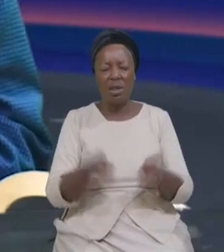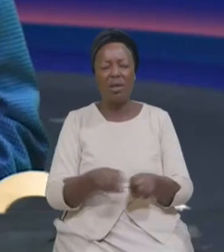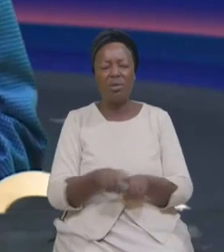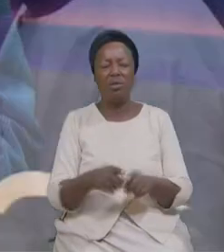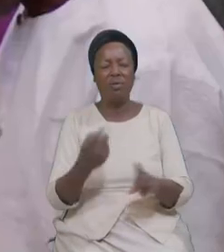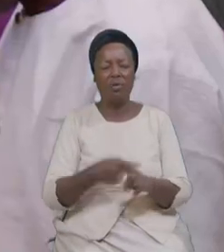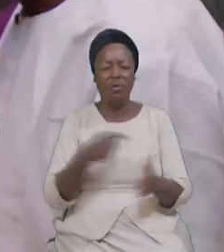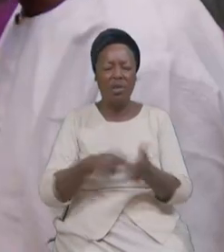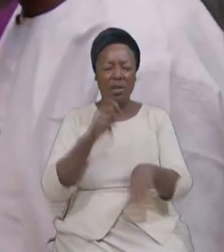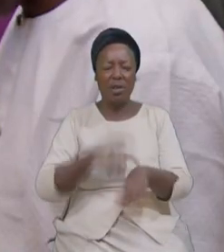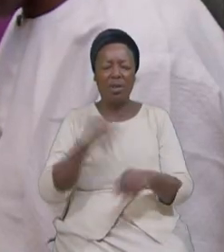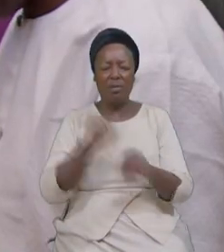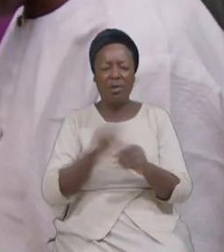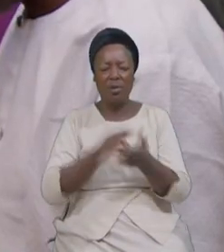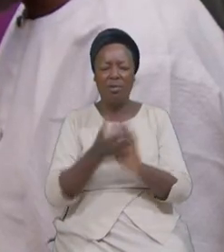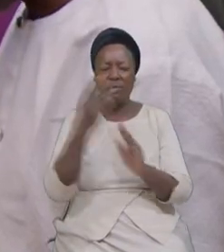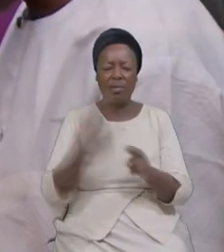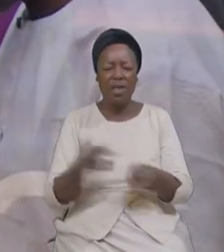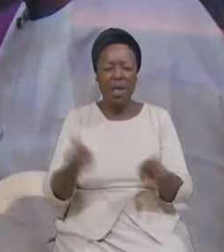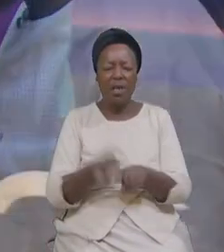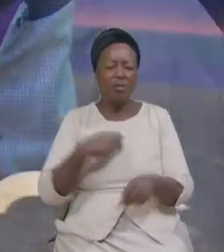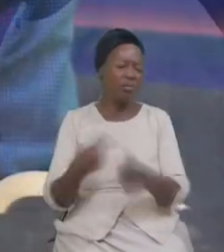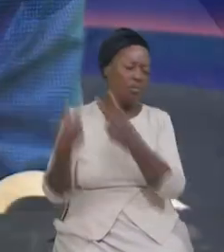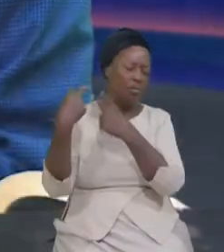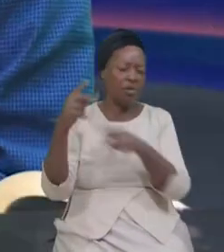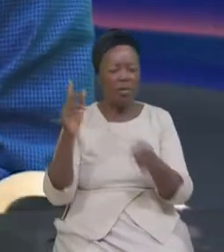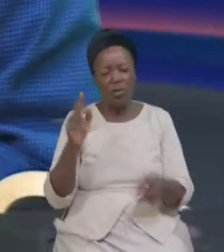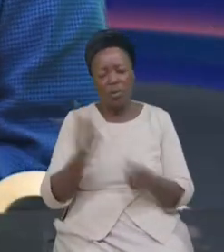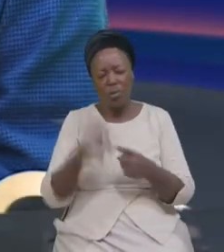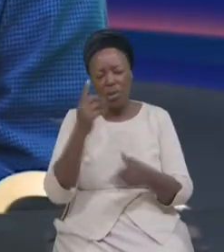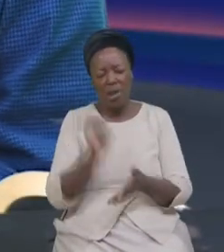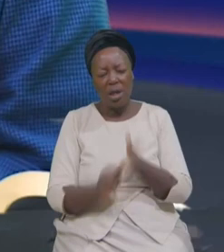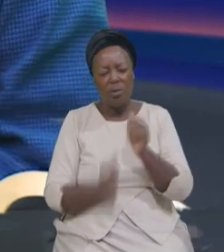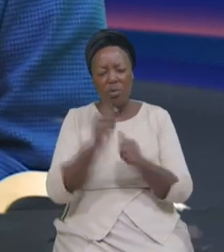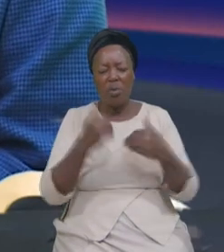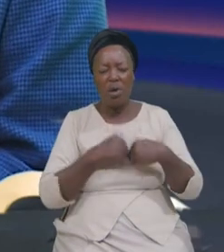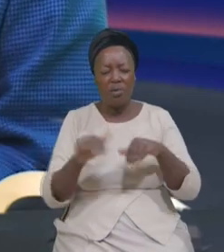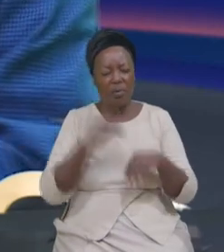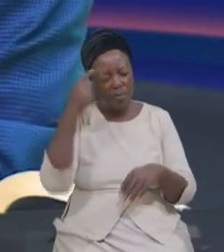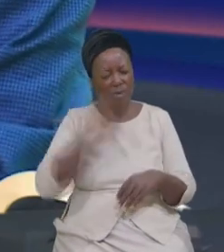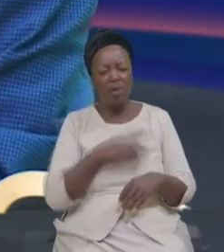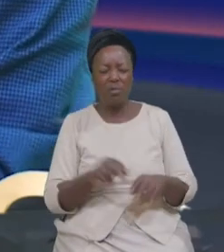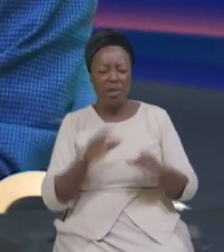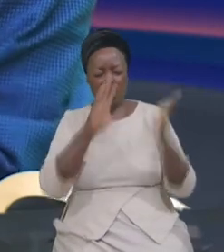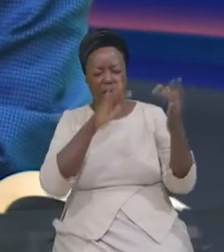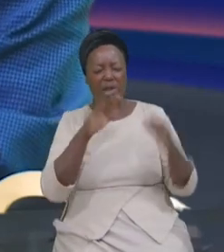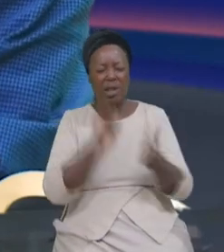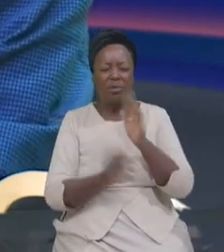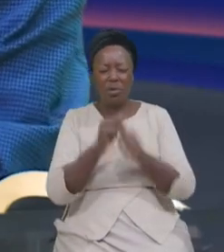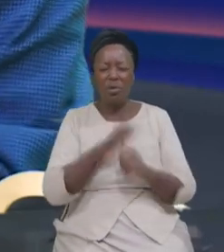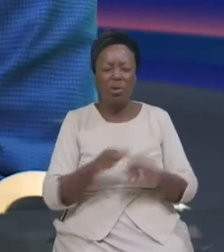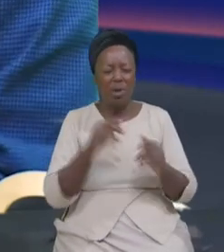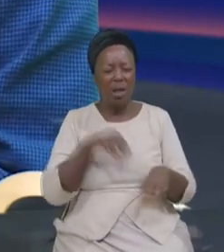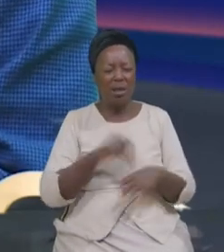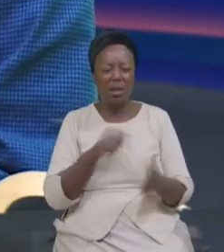in Jesus' name. And as we're looking back to what you have done, we're looking at what you're doing at the present time, and